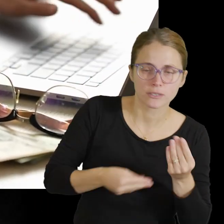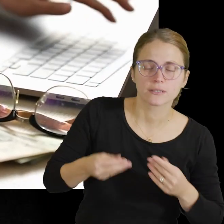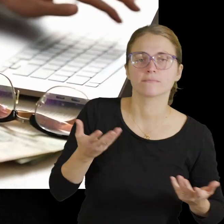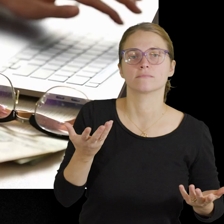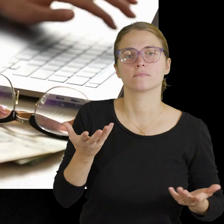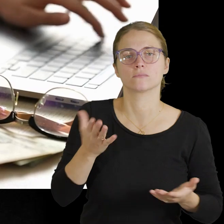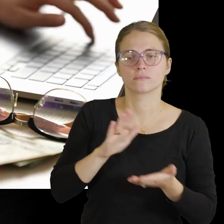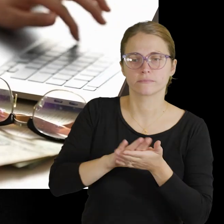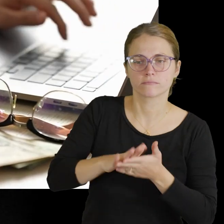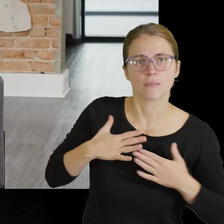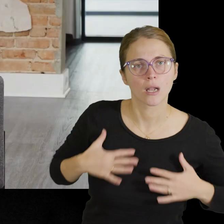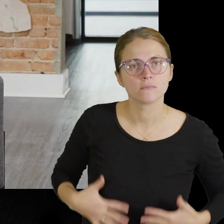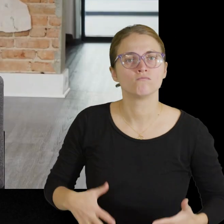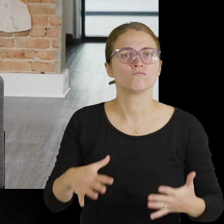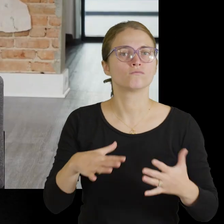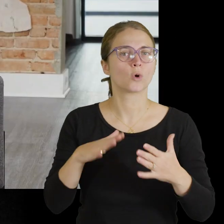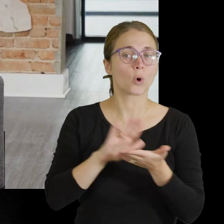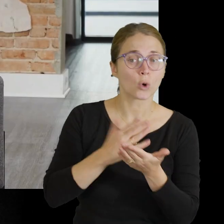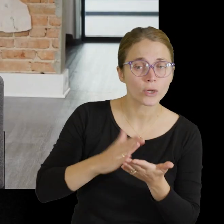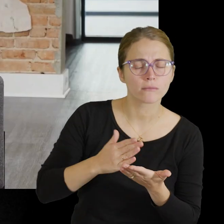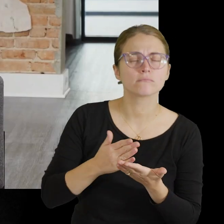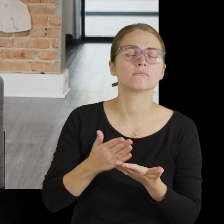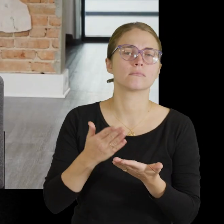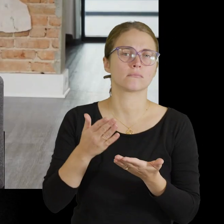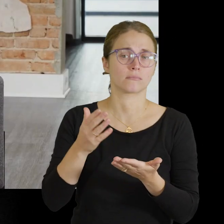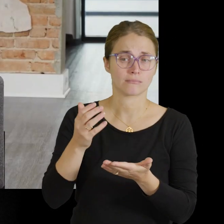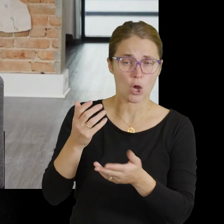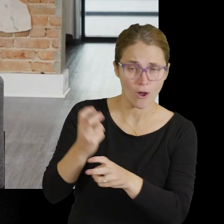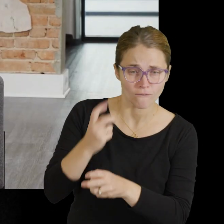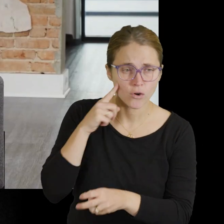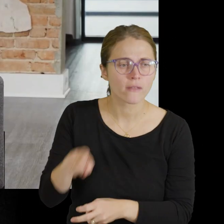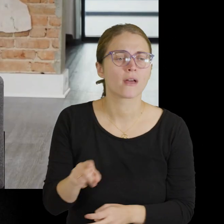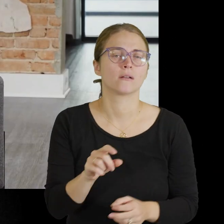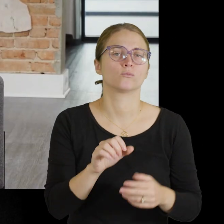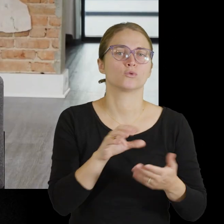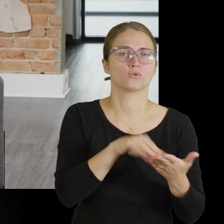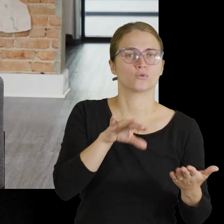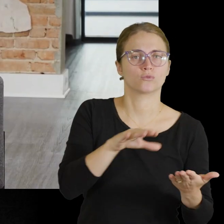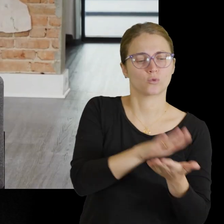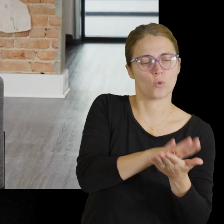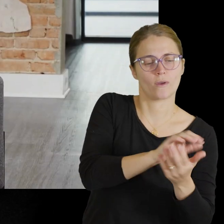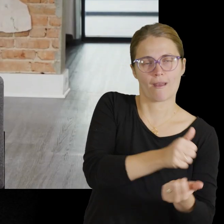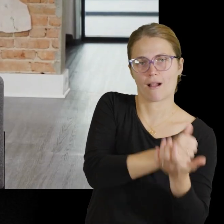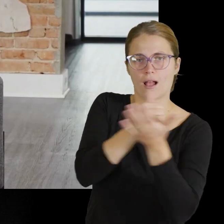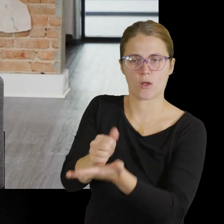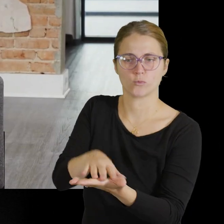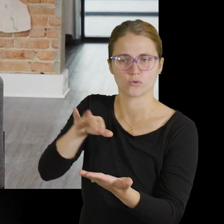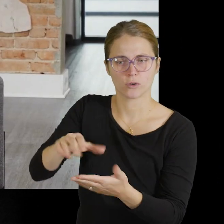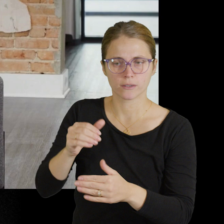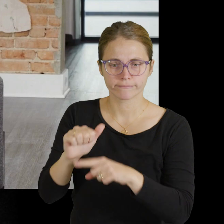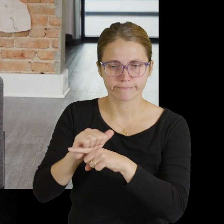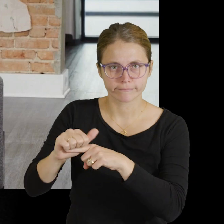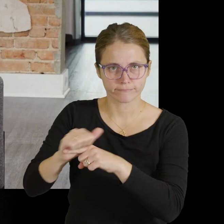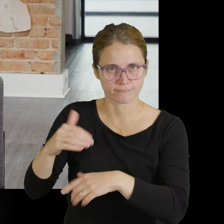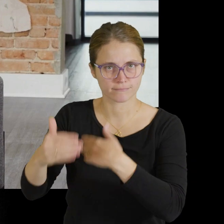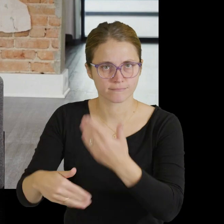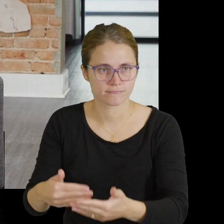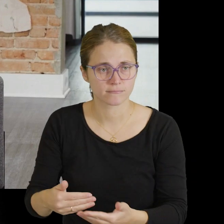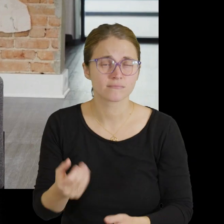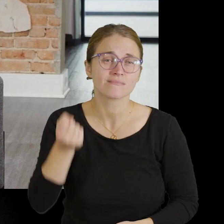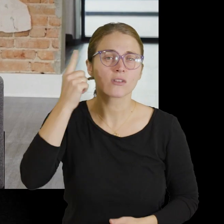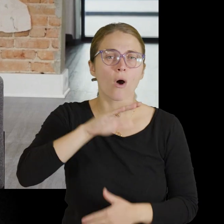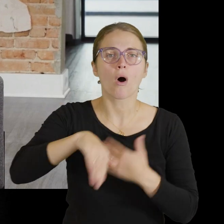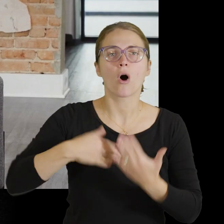area. All of these services are provided for free as part of the student's IEP. Services are always going to be based on the student's